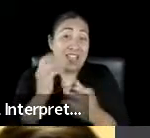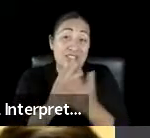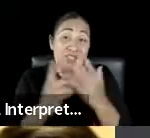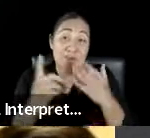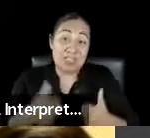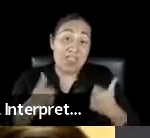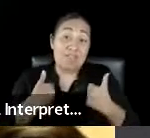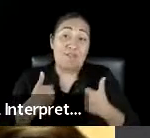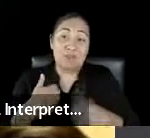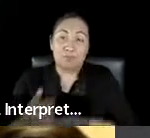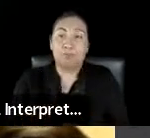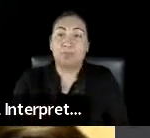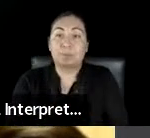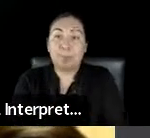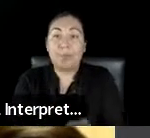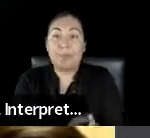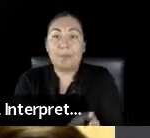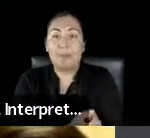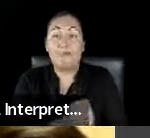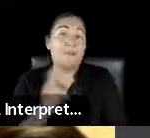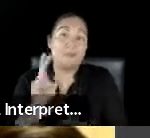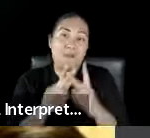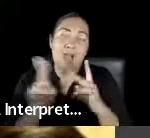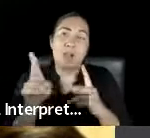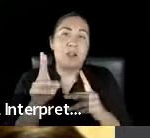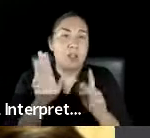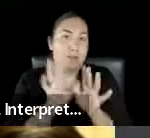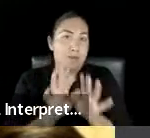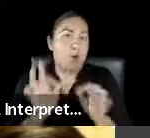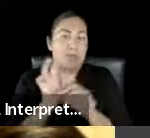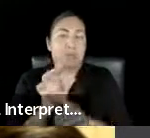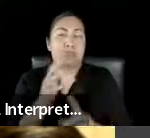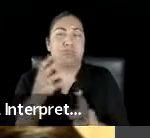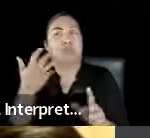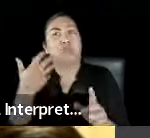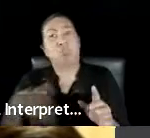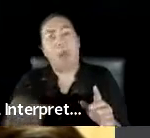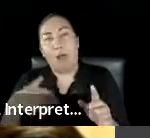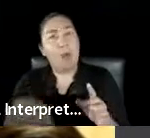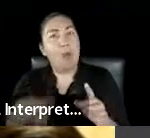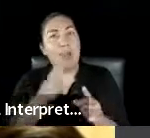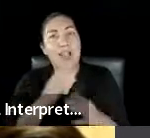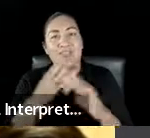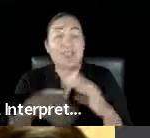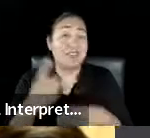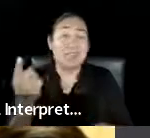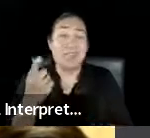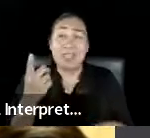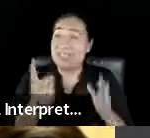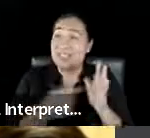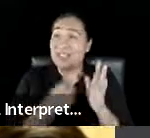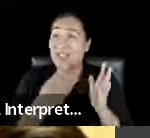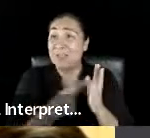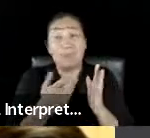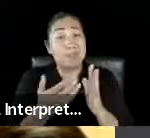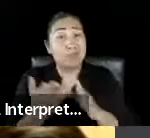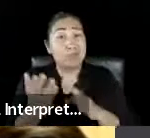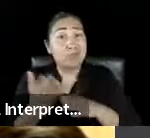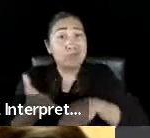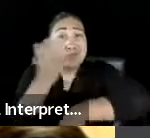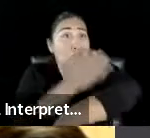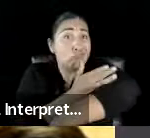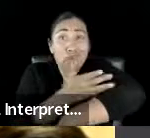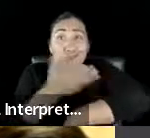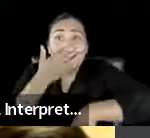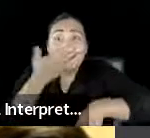Yeah, and that's Raphael, that was really poignant there at the end. You know, it's something that, yeah, sometimes it does get all the way better, but sometimes that